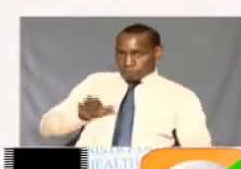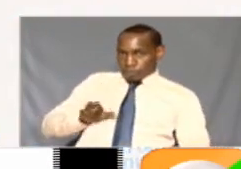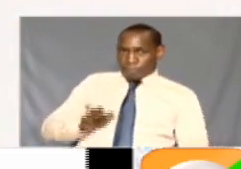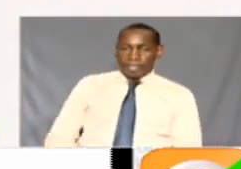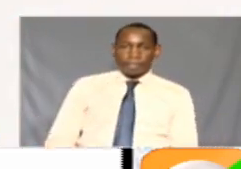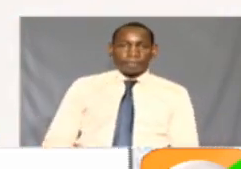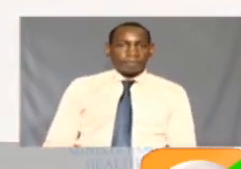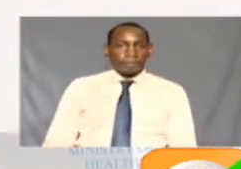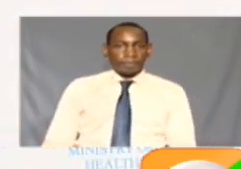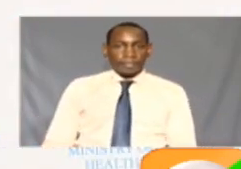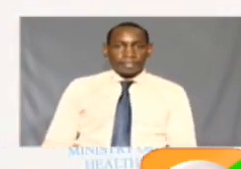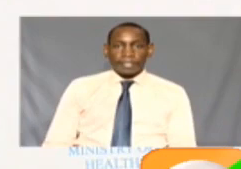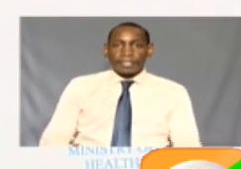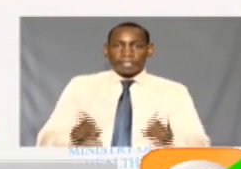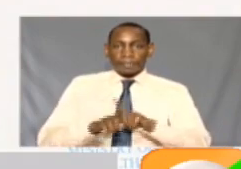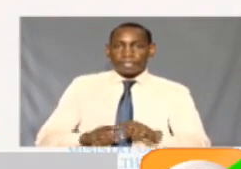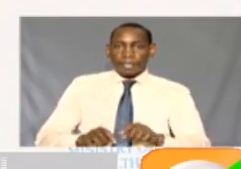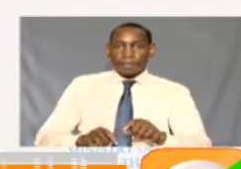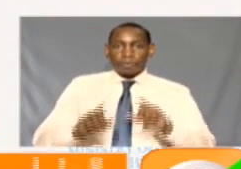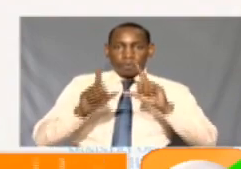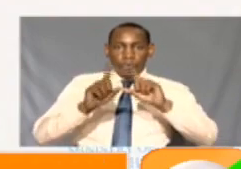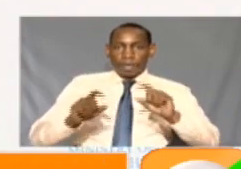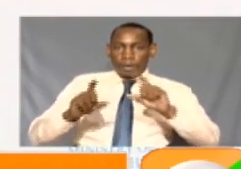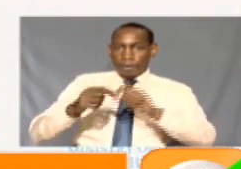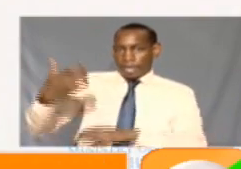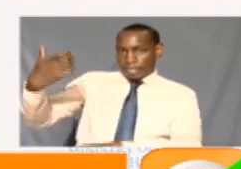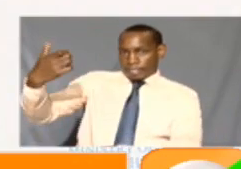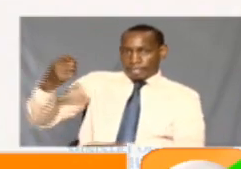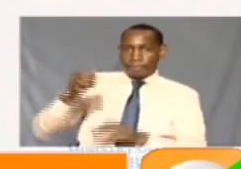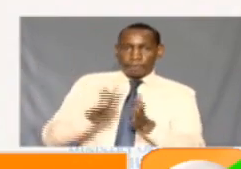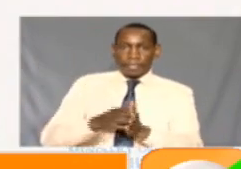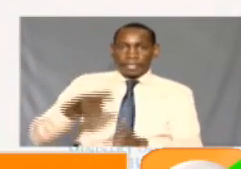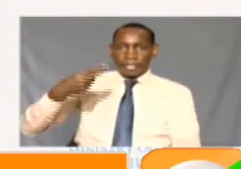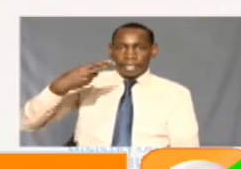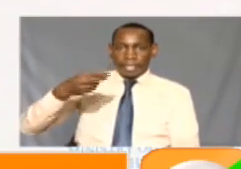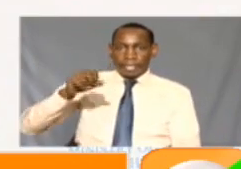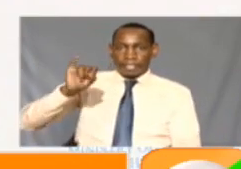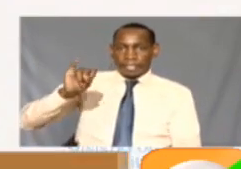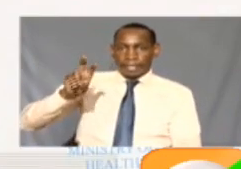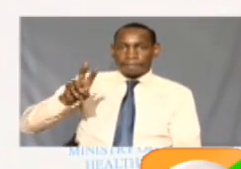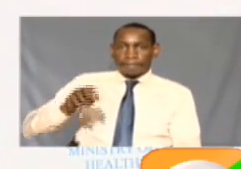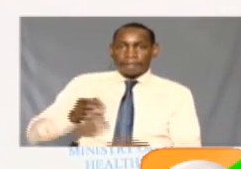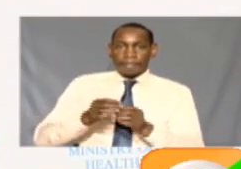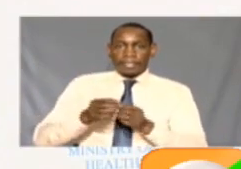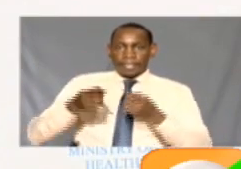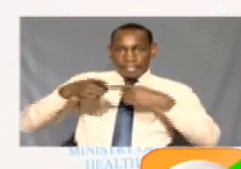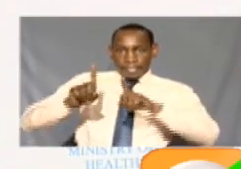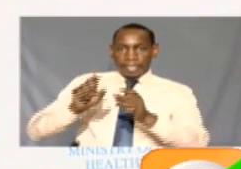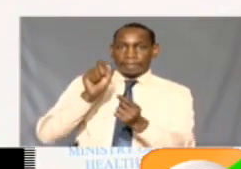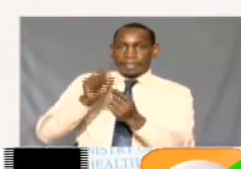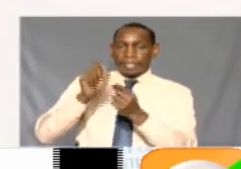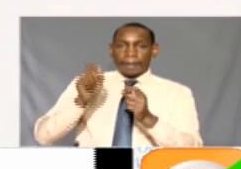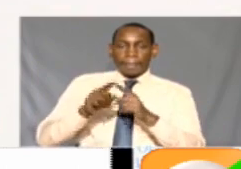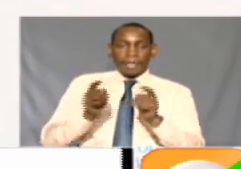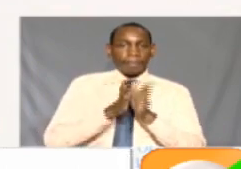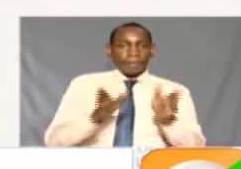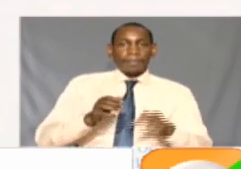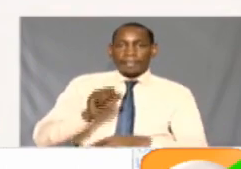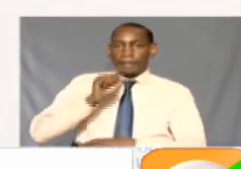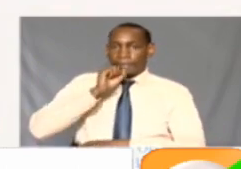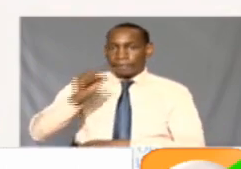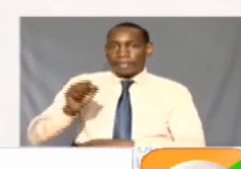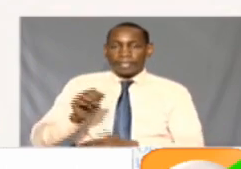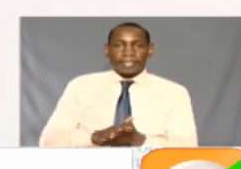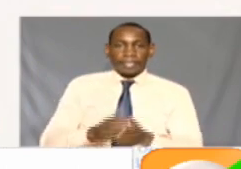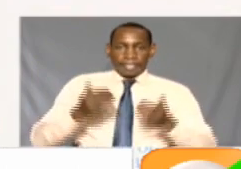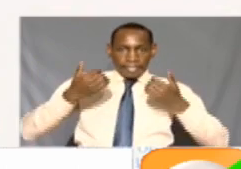seen the Chukua selfie, issues of HIV self-testing, which is in the public sector it's free, but outside it's 500 shillings, the self-test